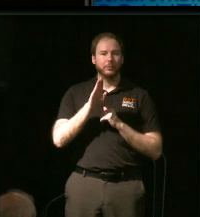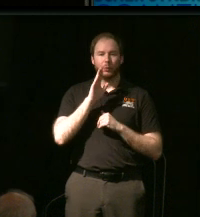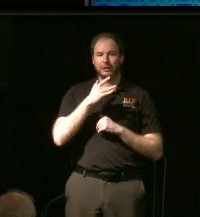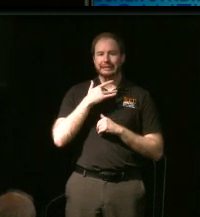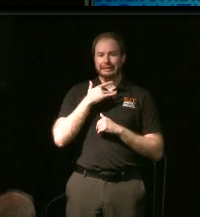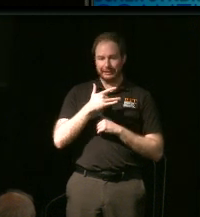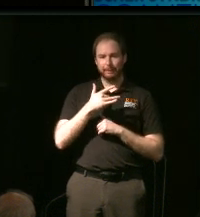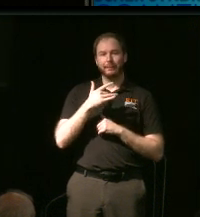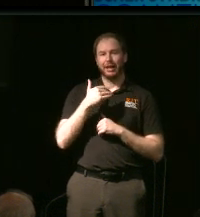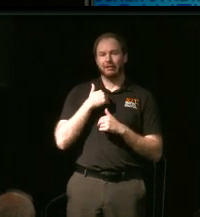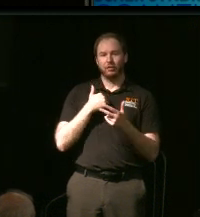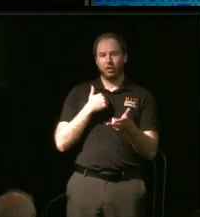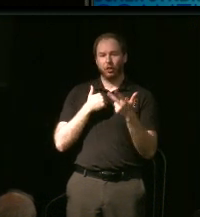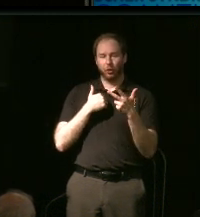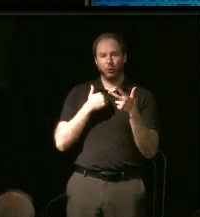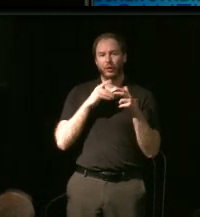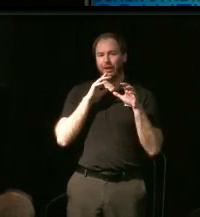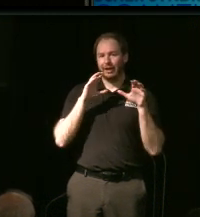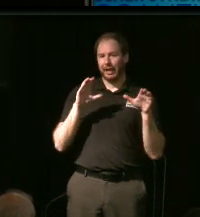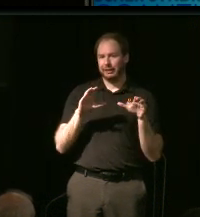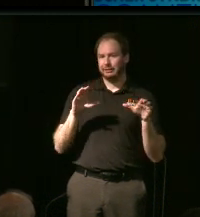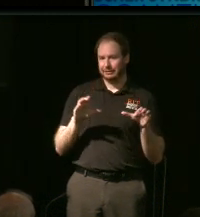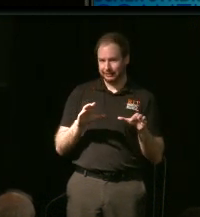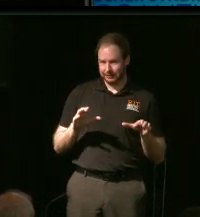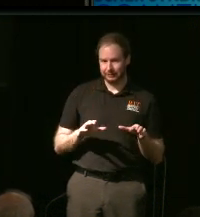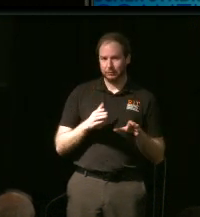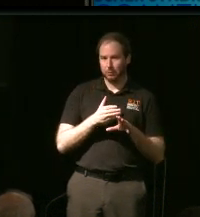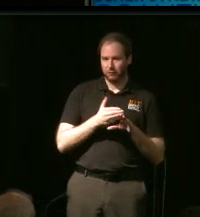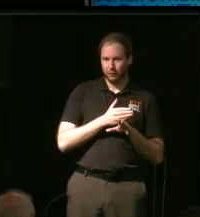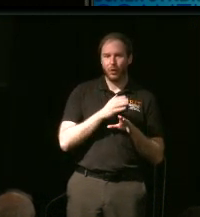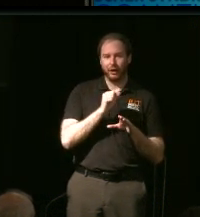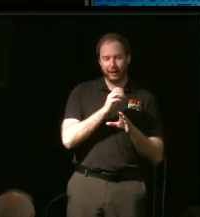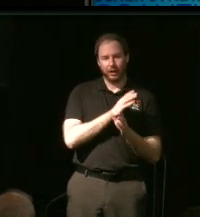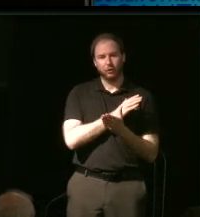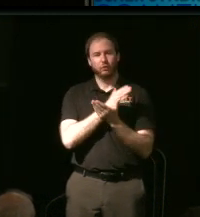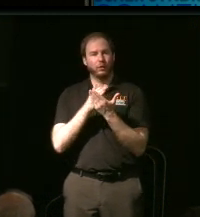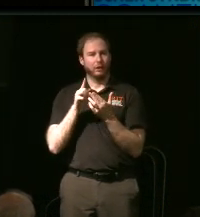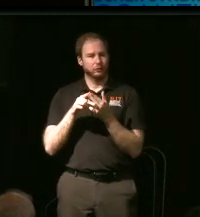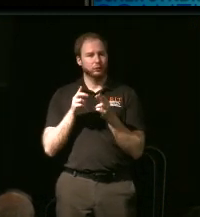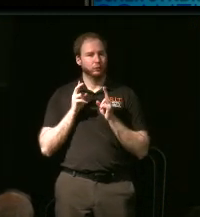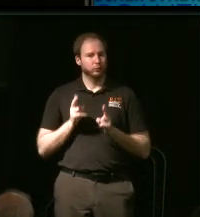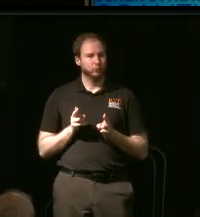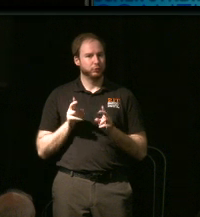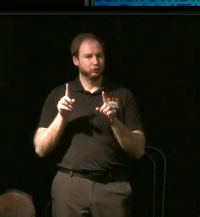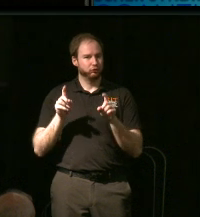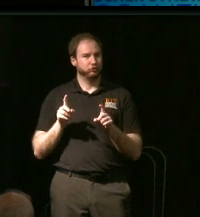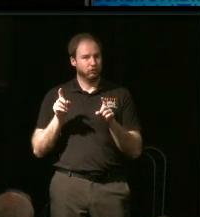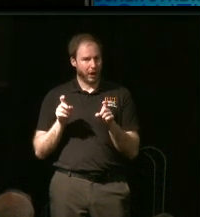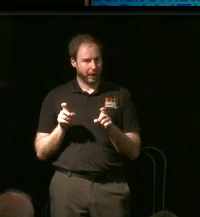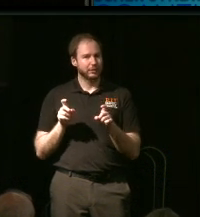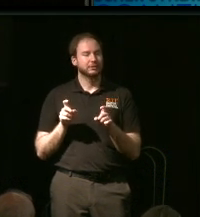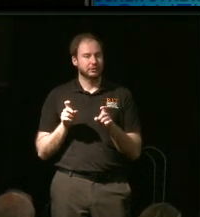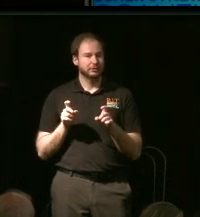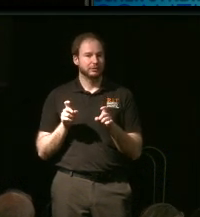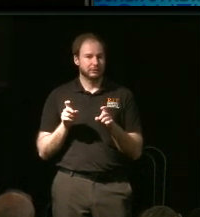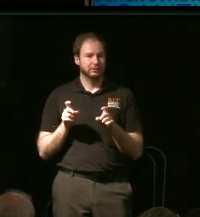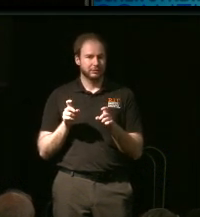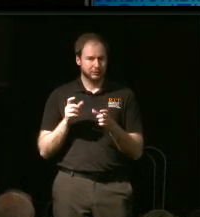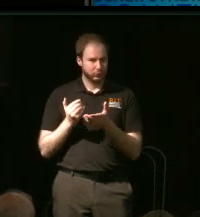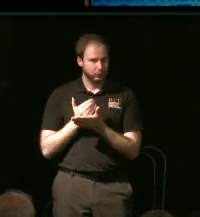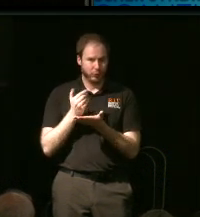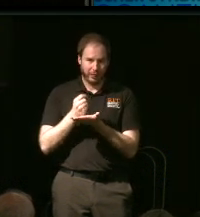main activities just to get to a clinical trial that allows us to test a new therapy